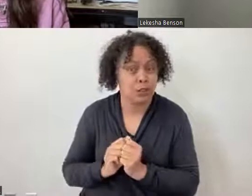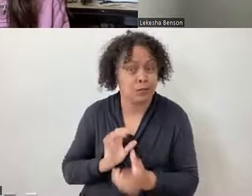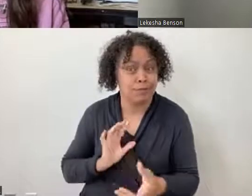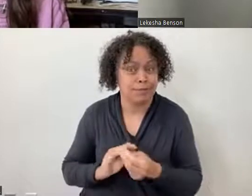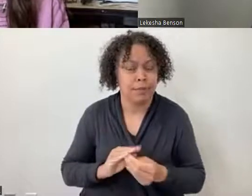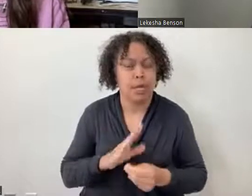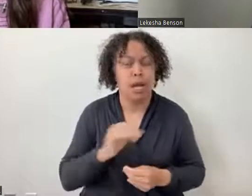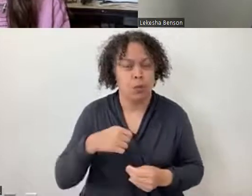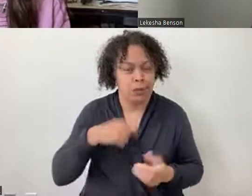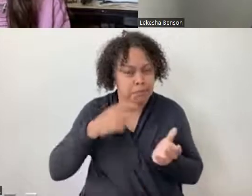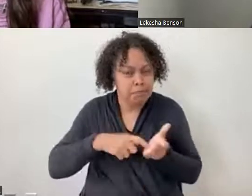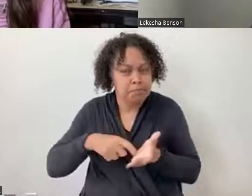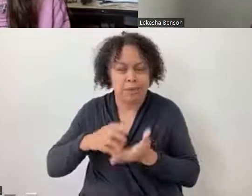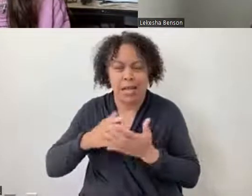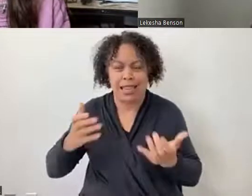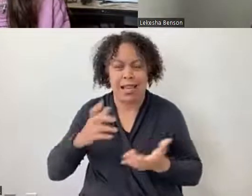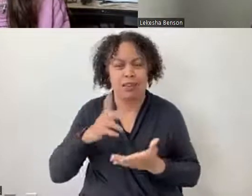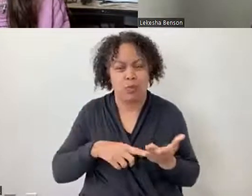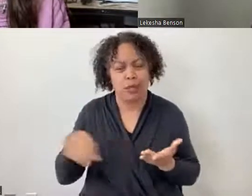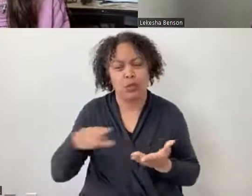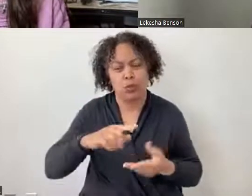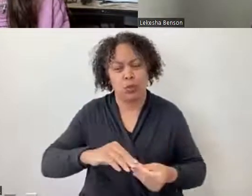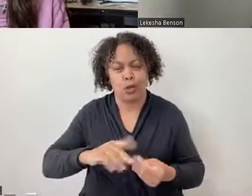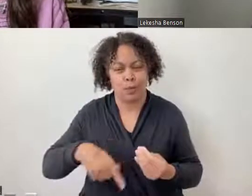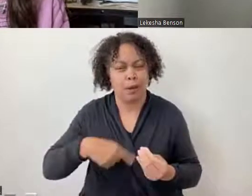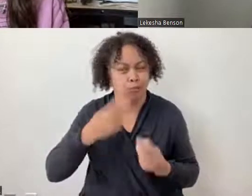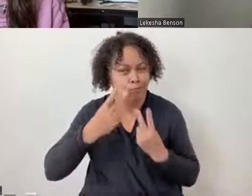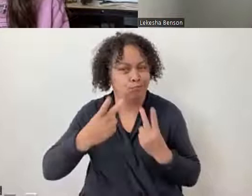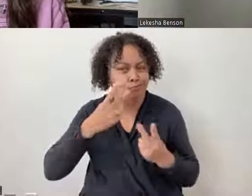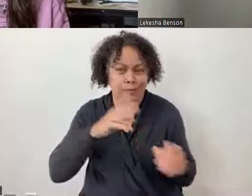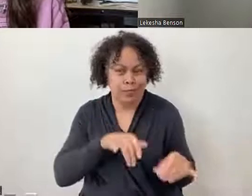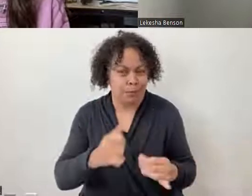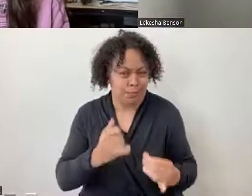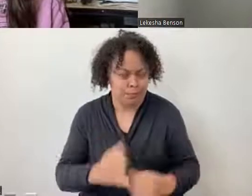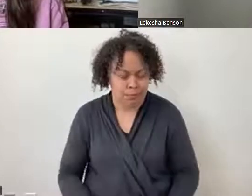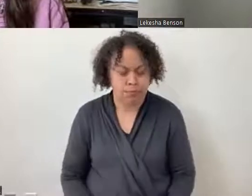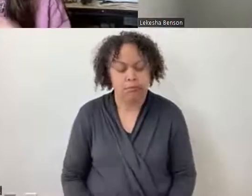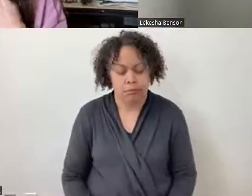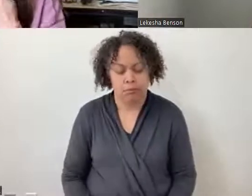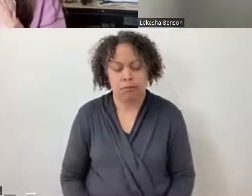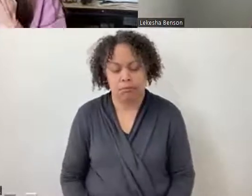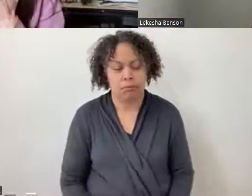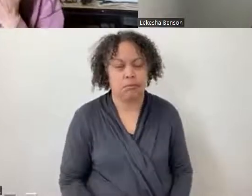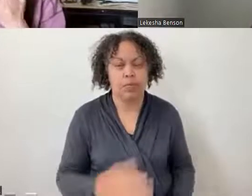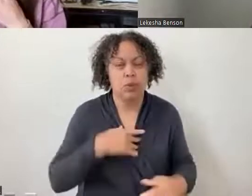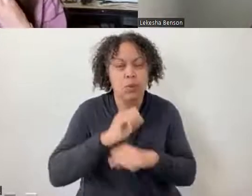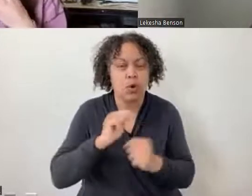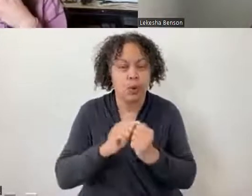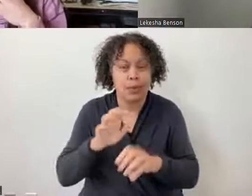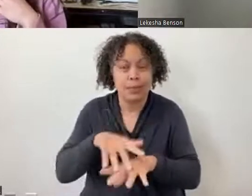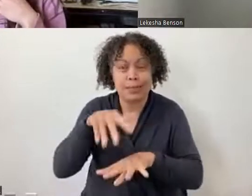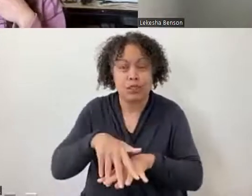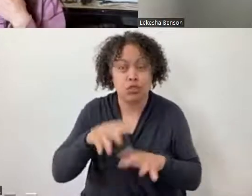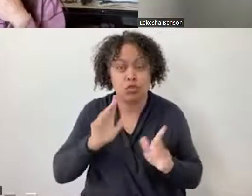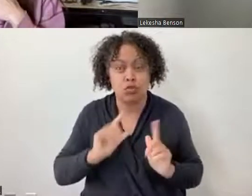we see a lot of what you are talking about. And we have worked with indigenous groups who have